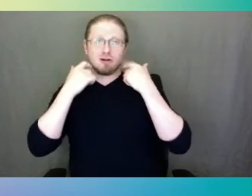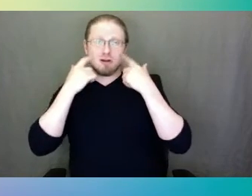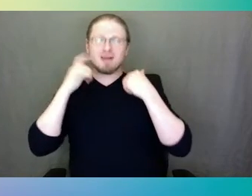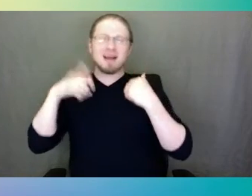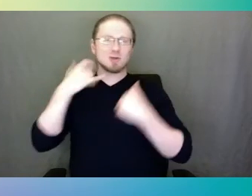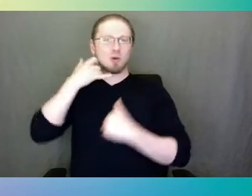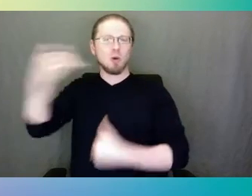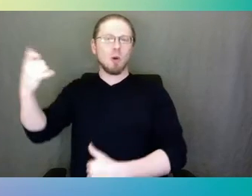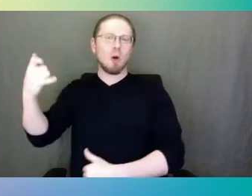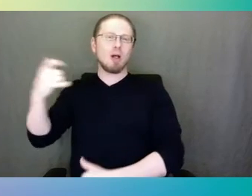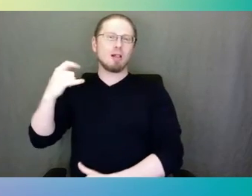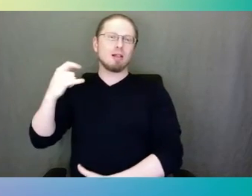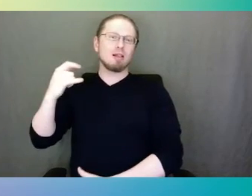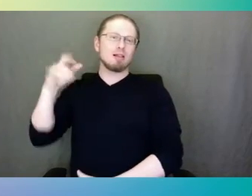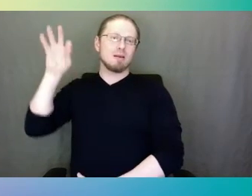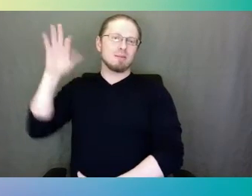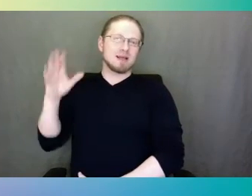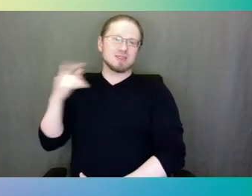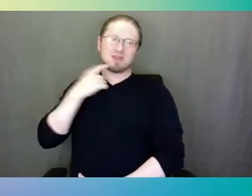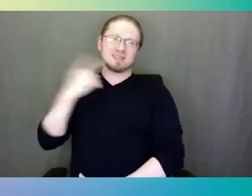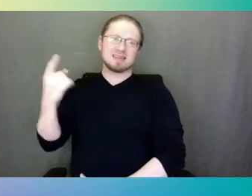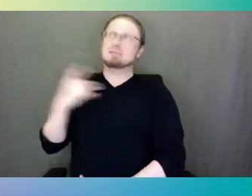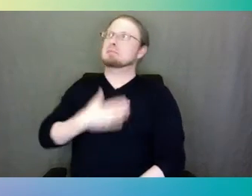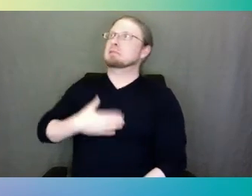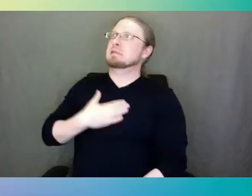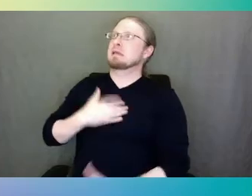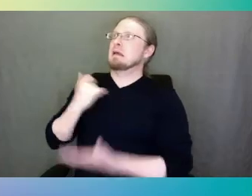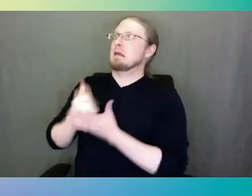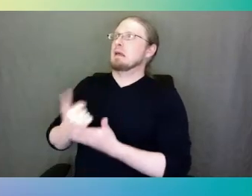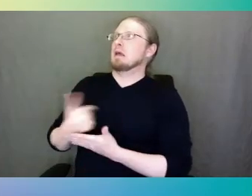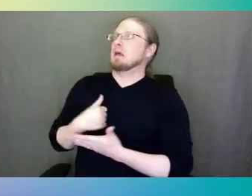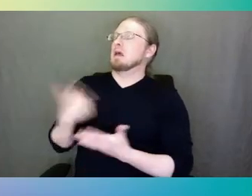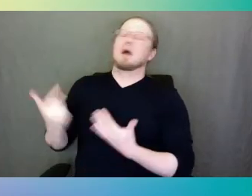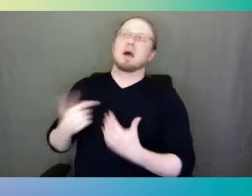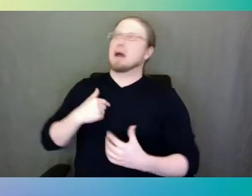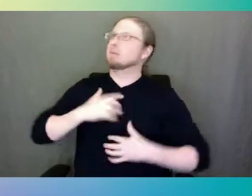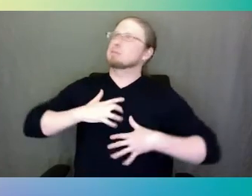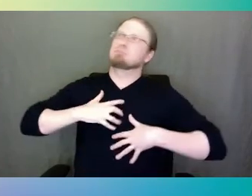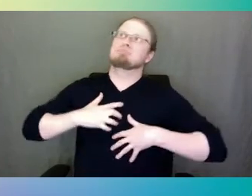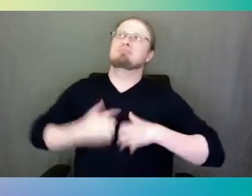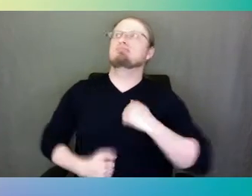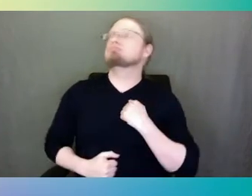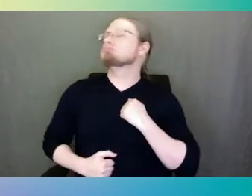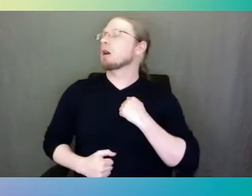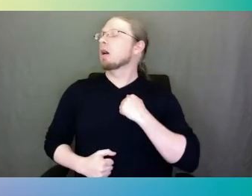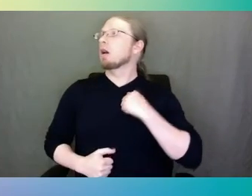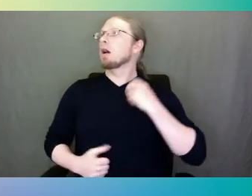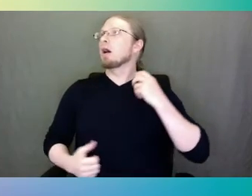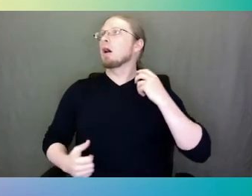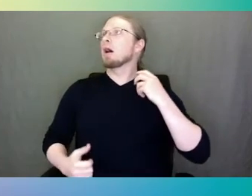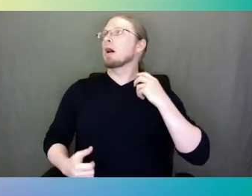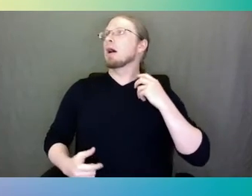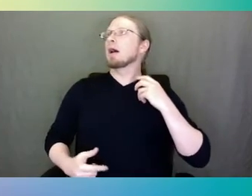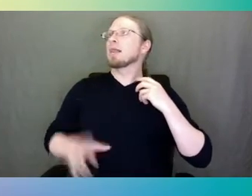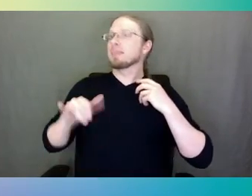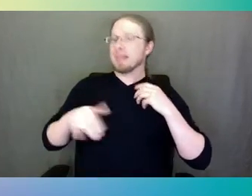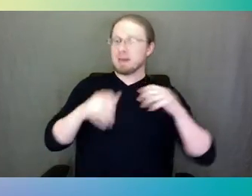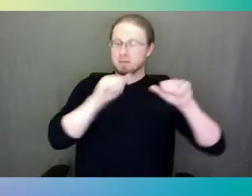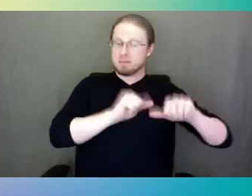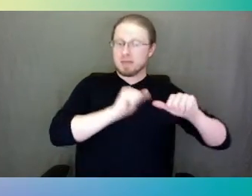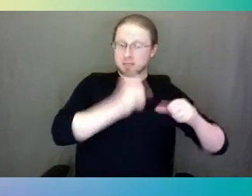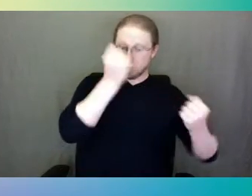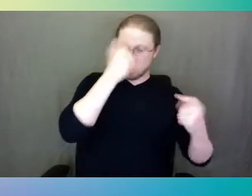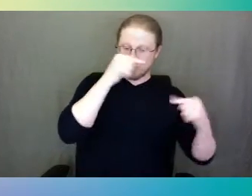say, talk me off the cliff here. I am so devastated that it was possible to understand this stuff. And it